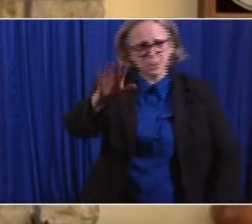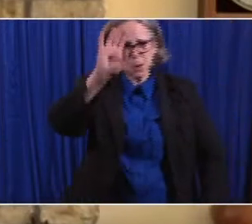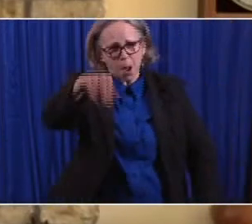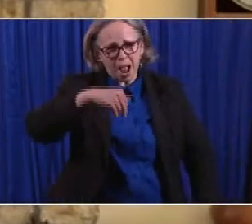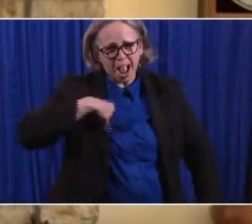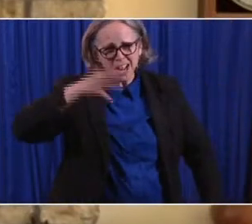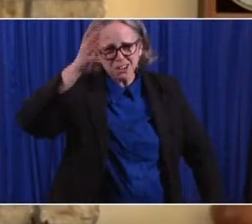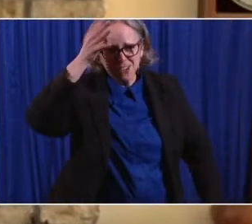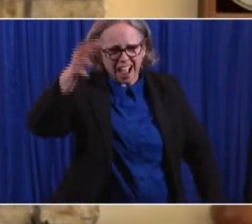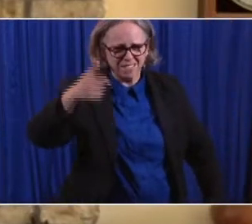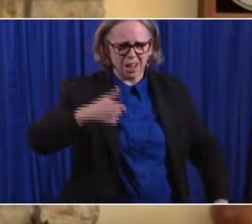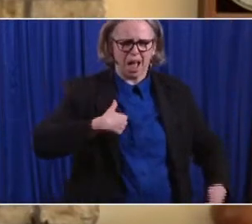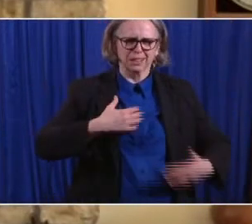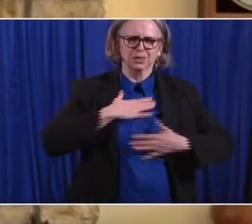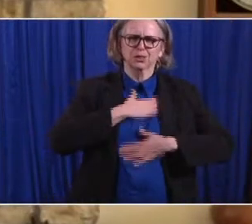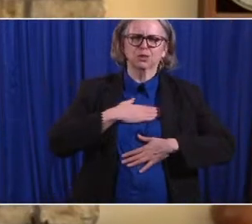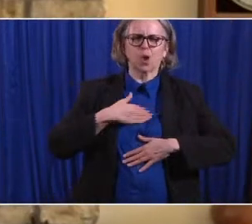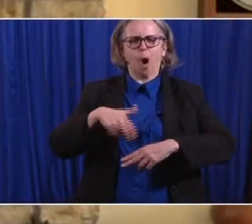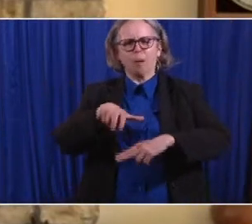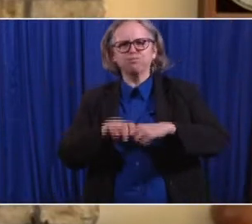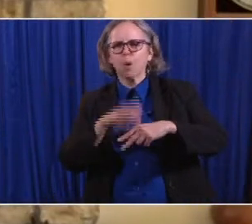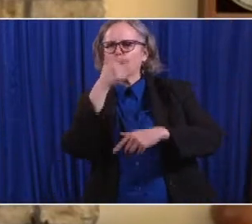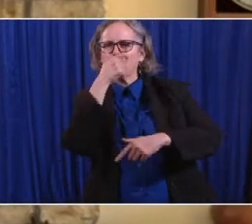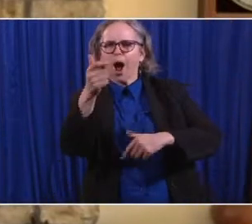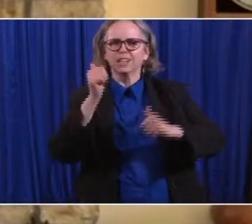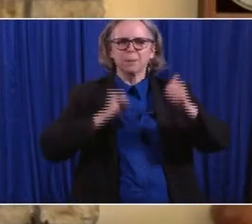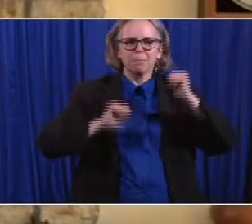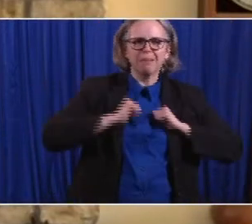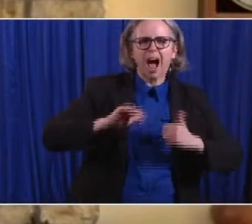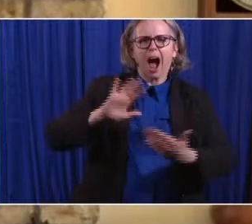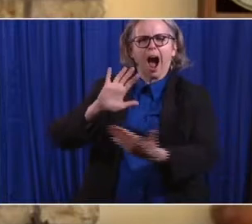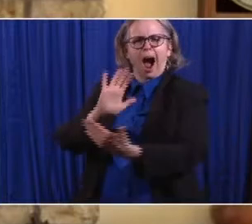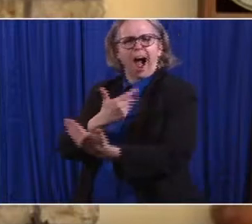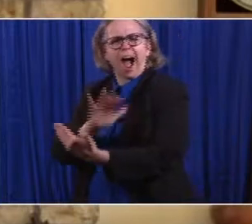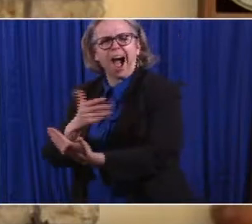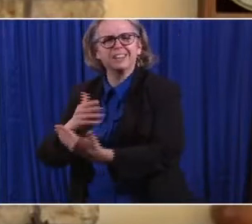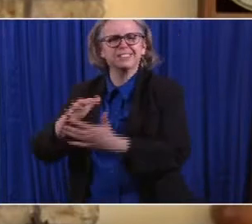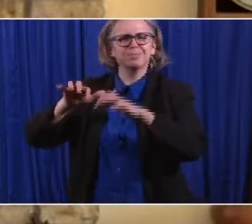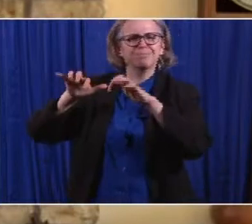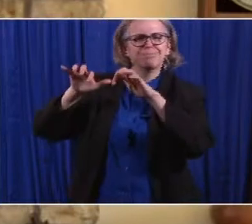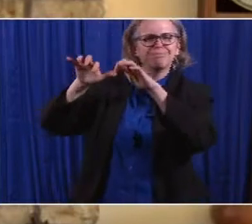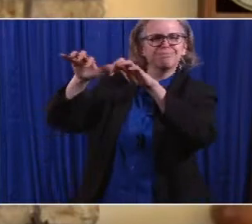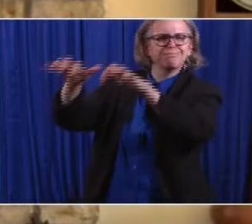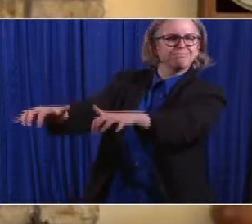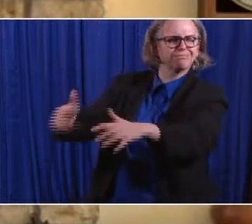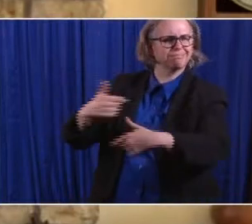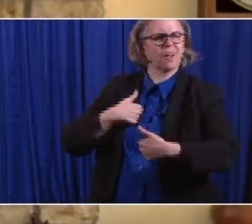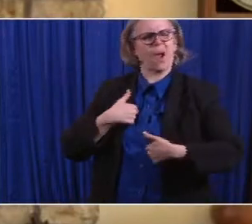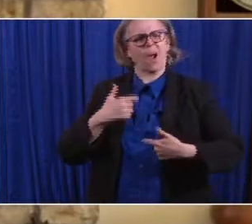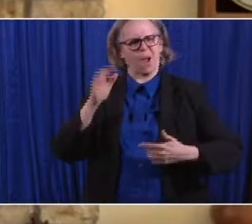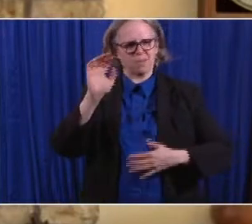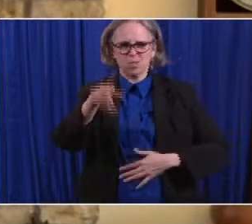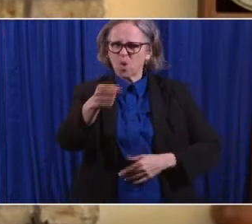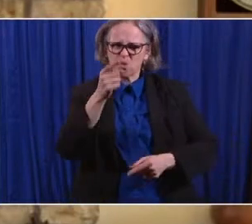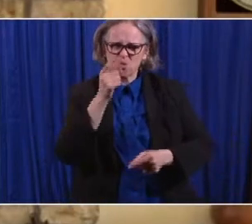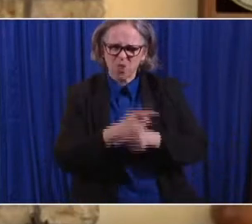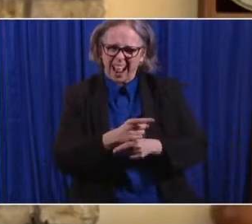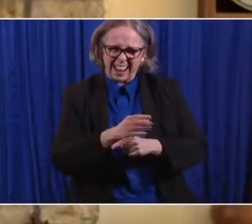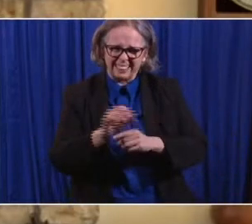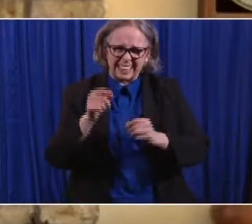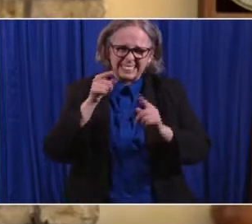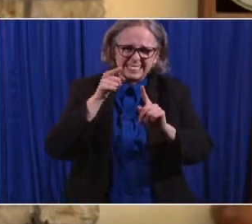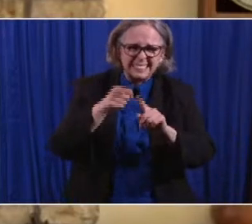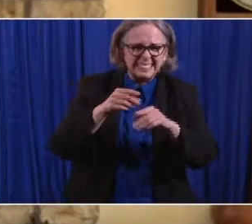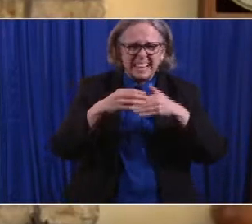something that's certainly near and dear to my heart. We've not put out specific guidance on that, but